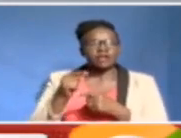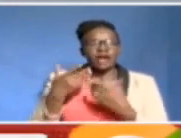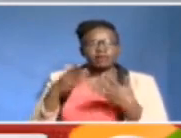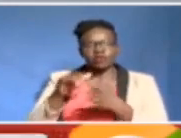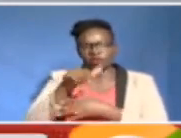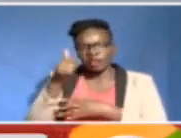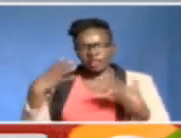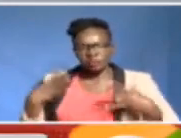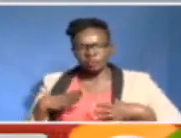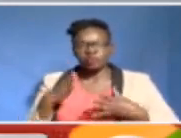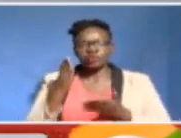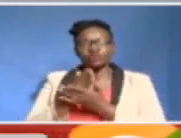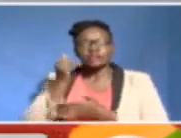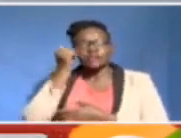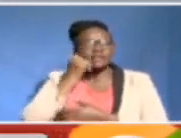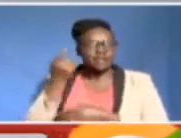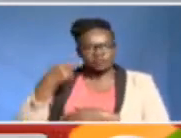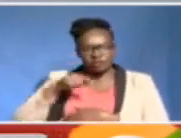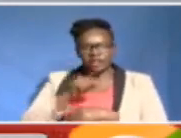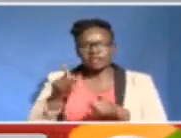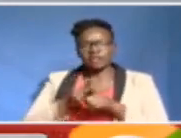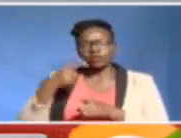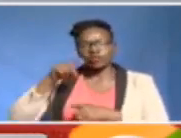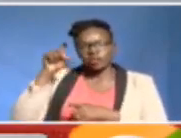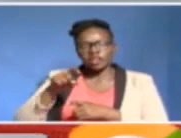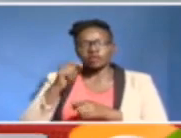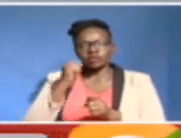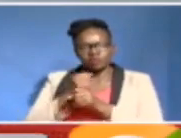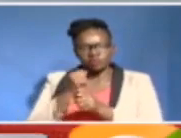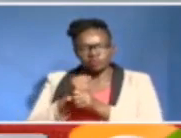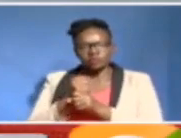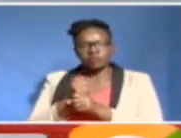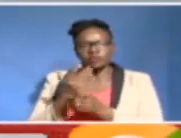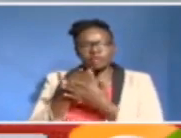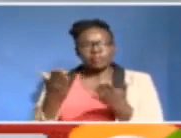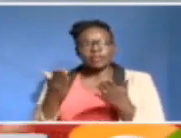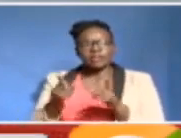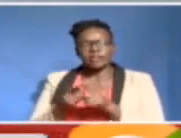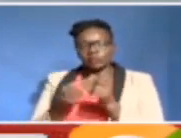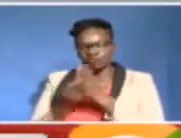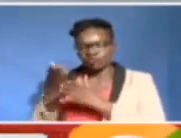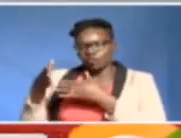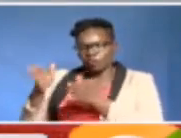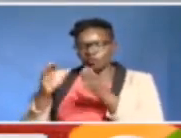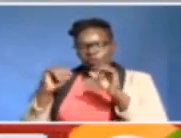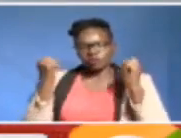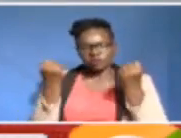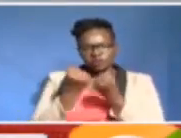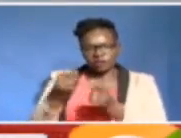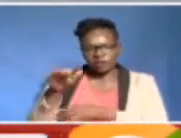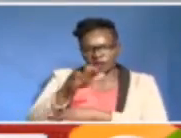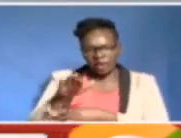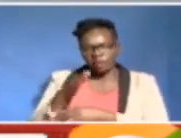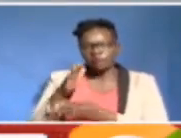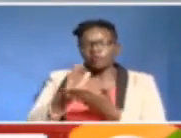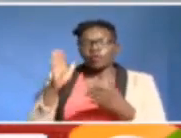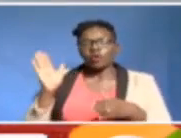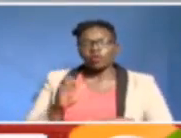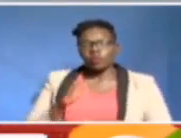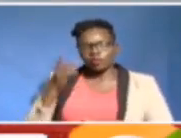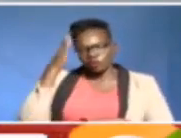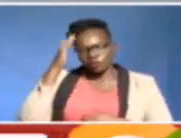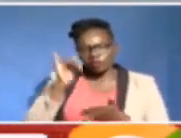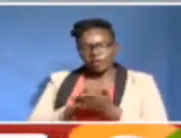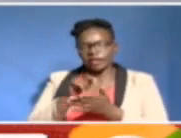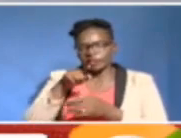very sad for us, and we need to raise this factor and also open opportunities in our society for more women to know that you can build